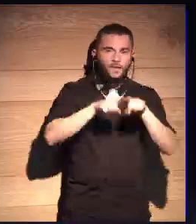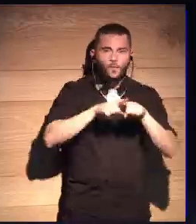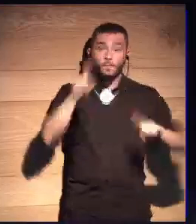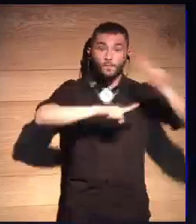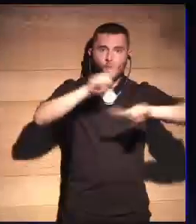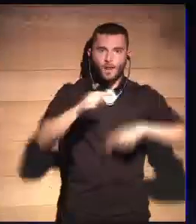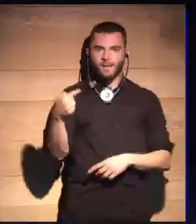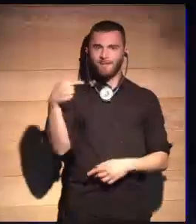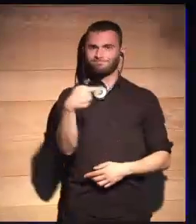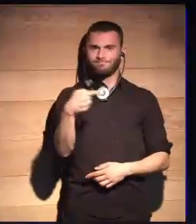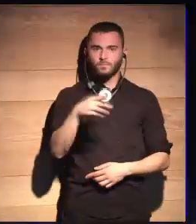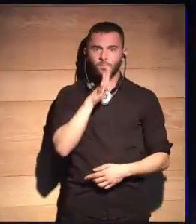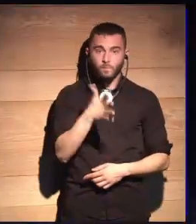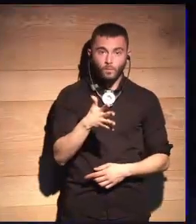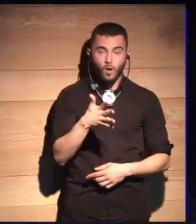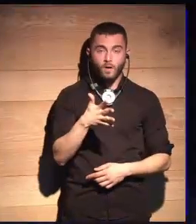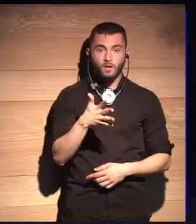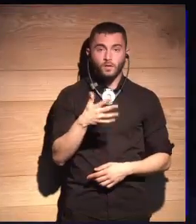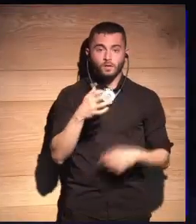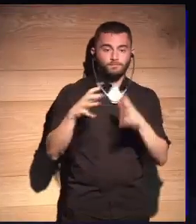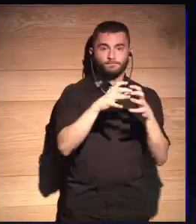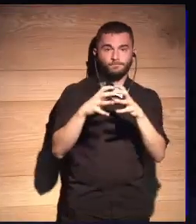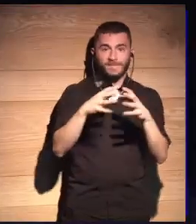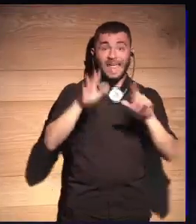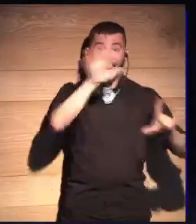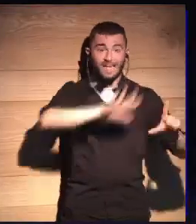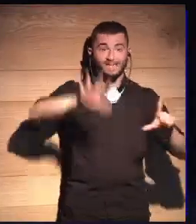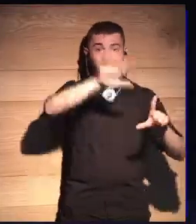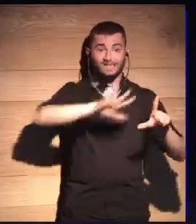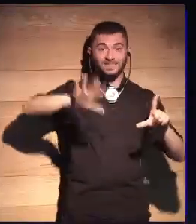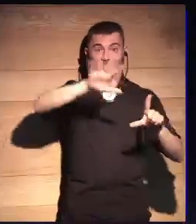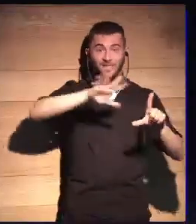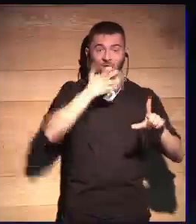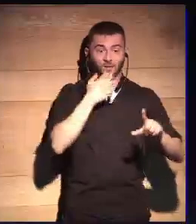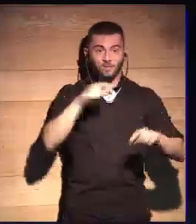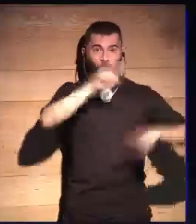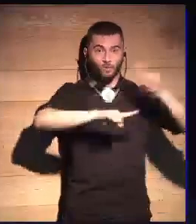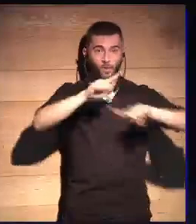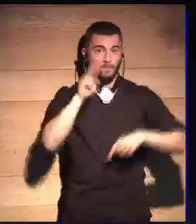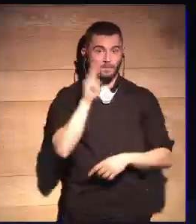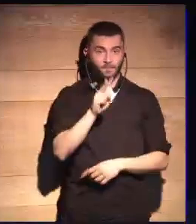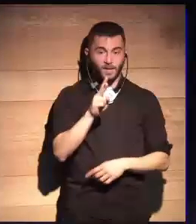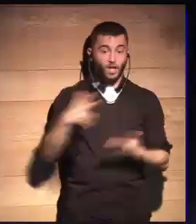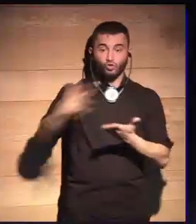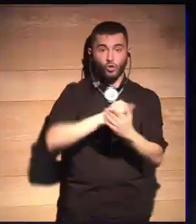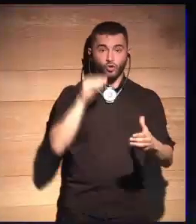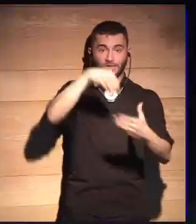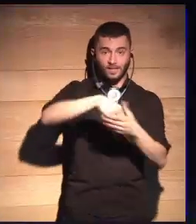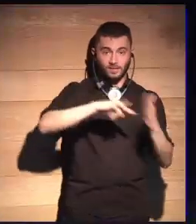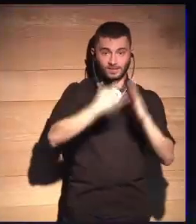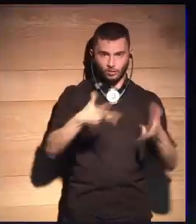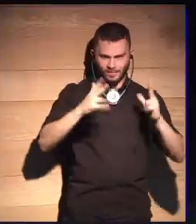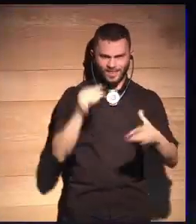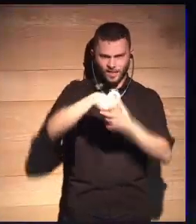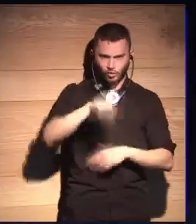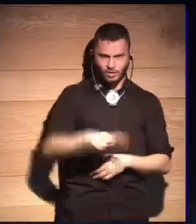a threat, as a problem, because they are part of that status quo of the state. As soon as we perceive the state as a problem, those